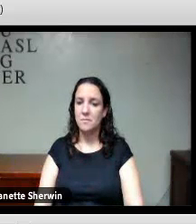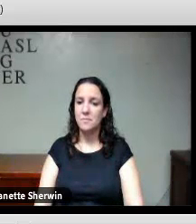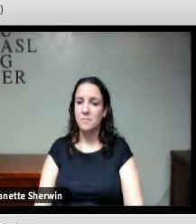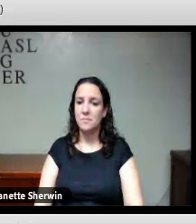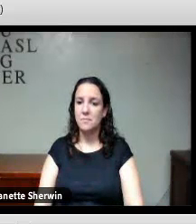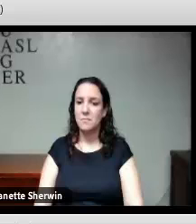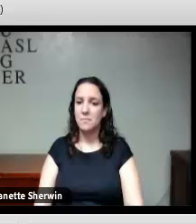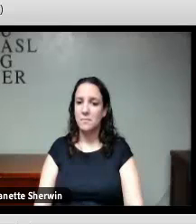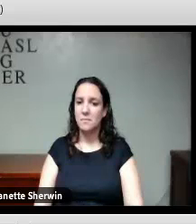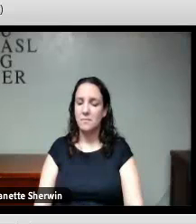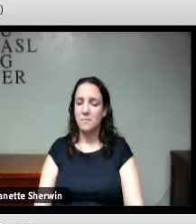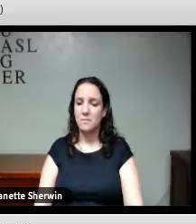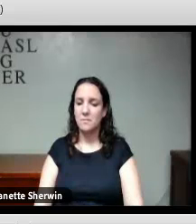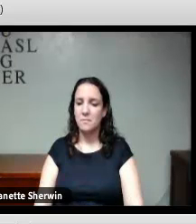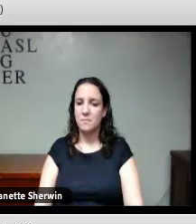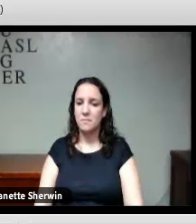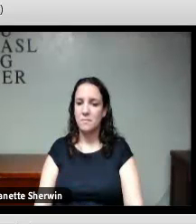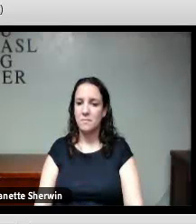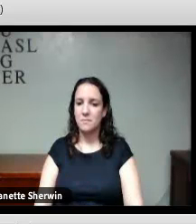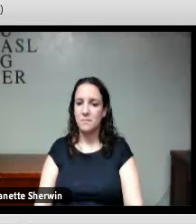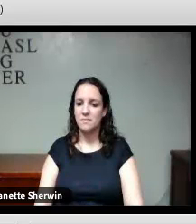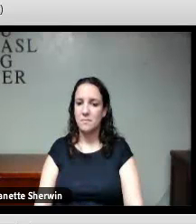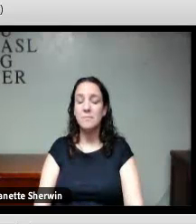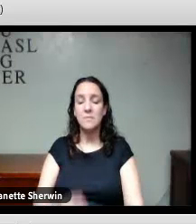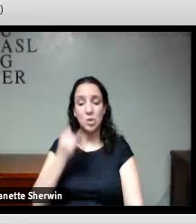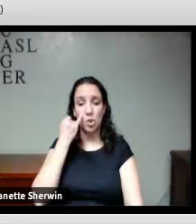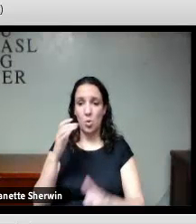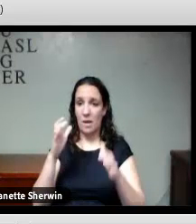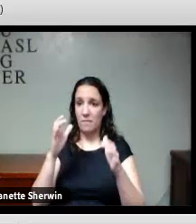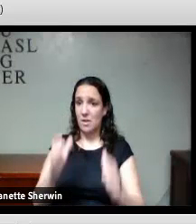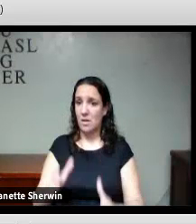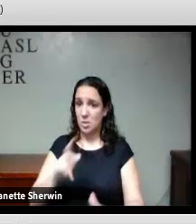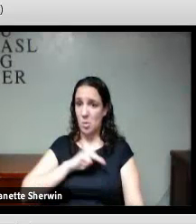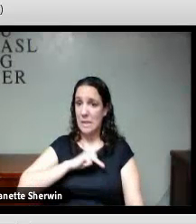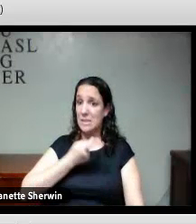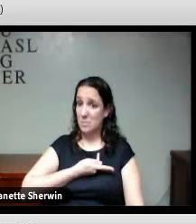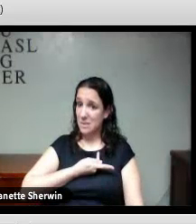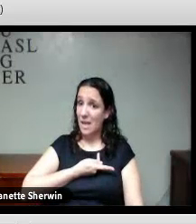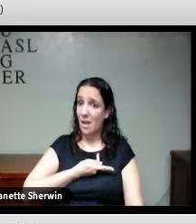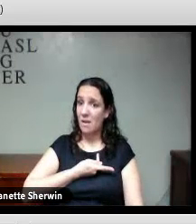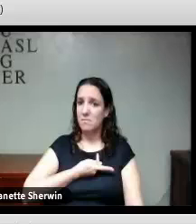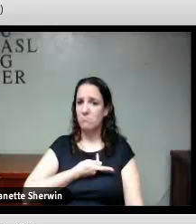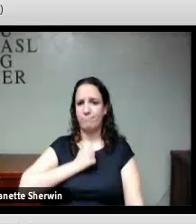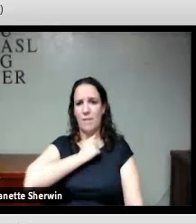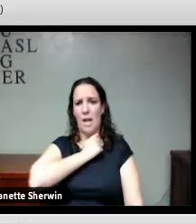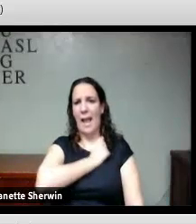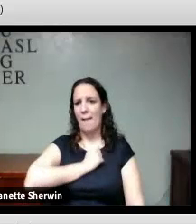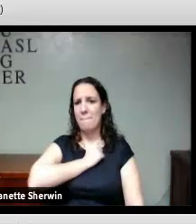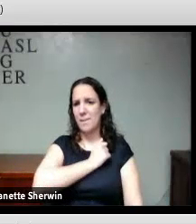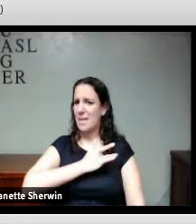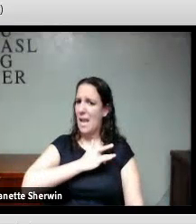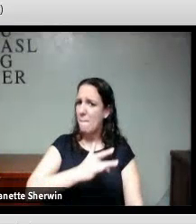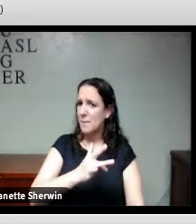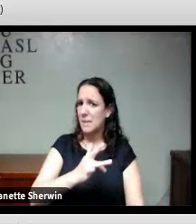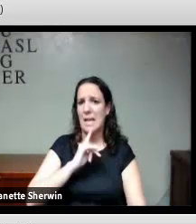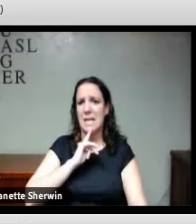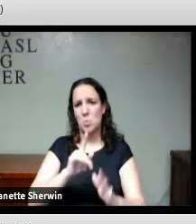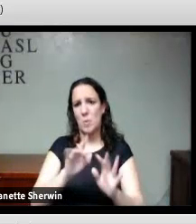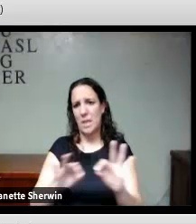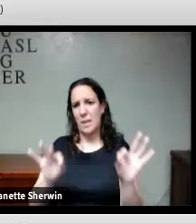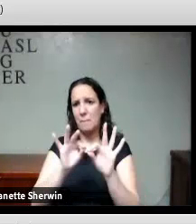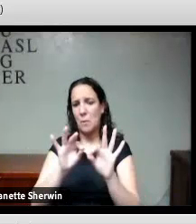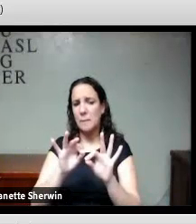a situation where a patron is upset. So what might result from a sincere thank you? Give that a moment of thought and